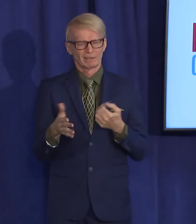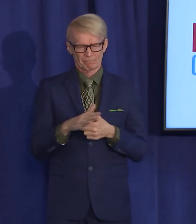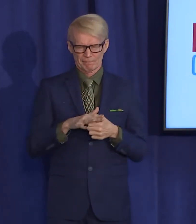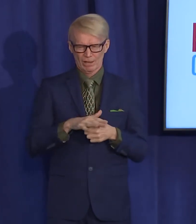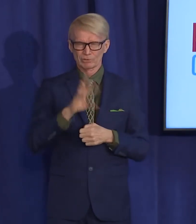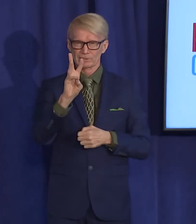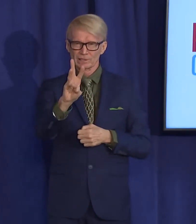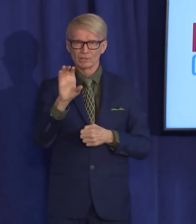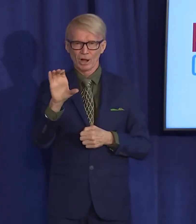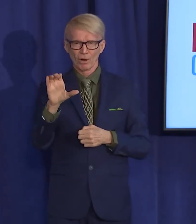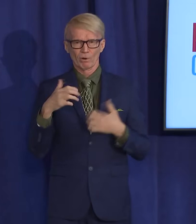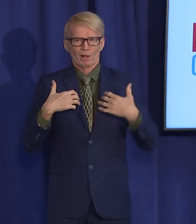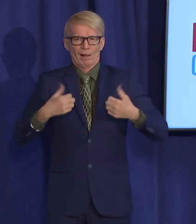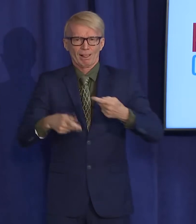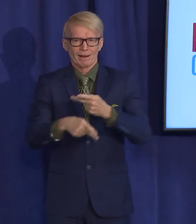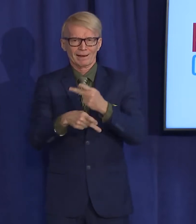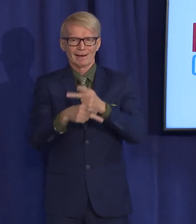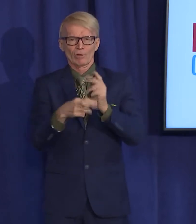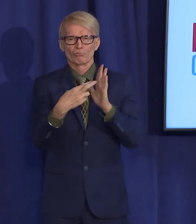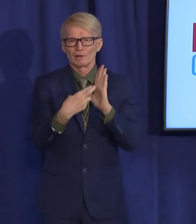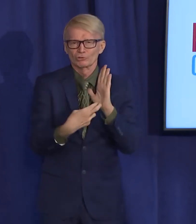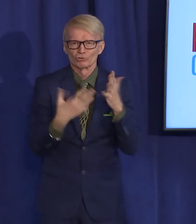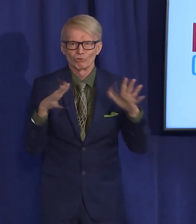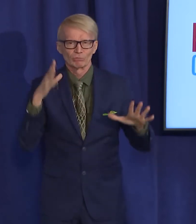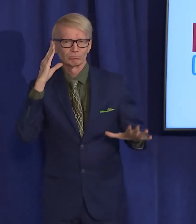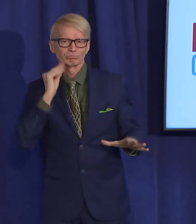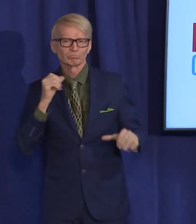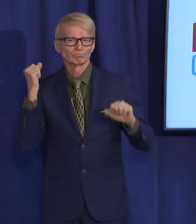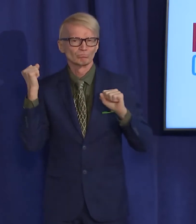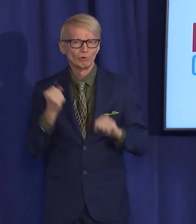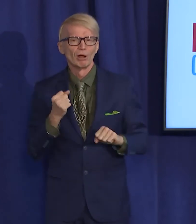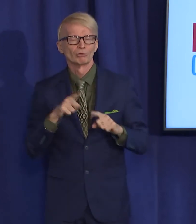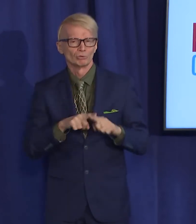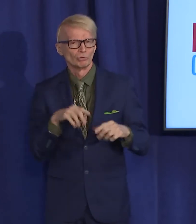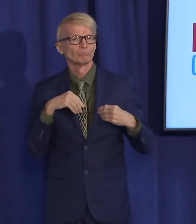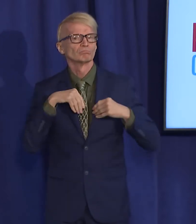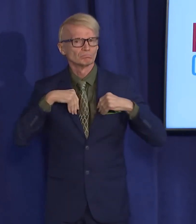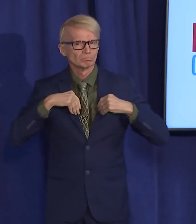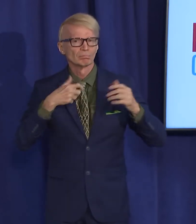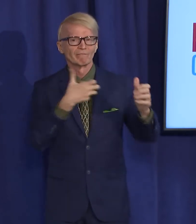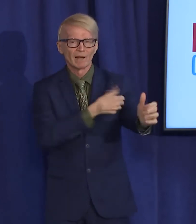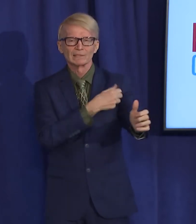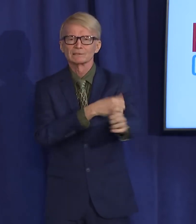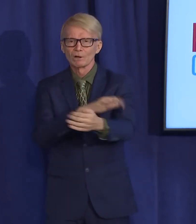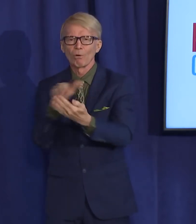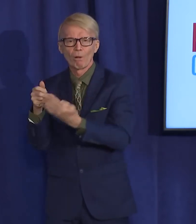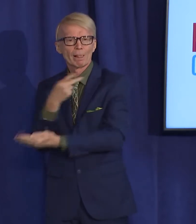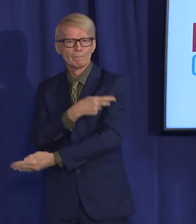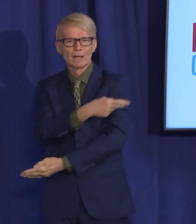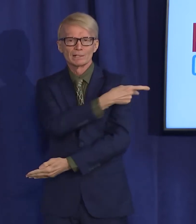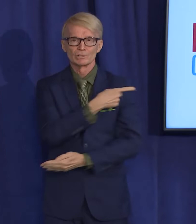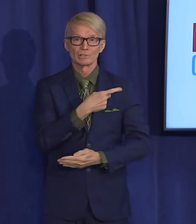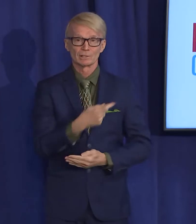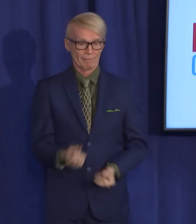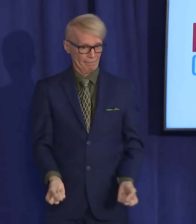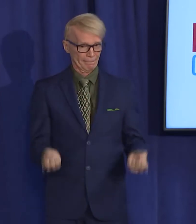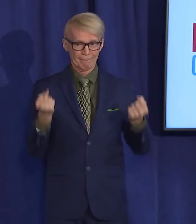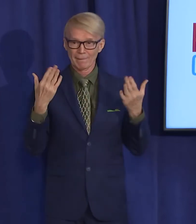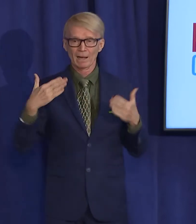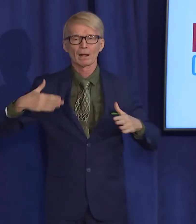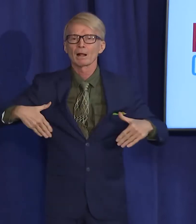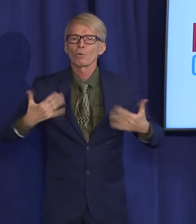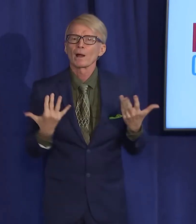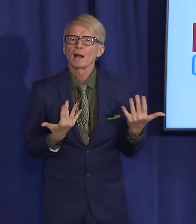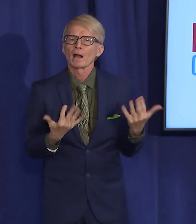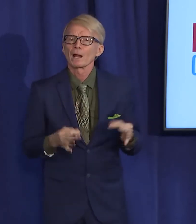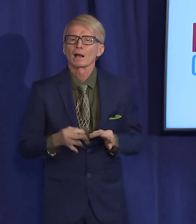600 healthcare providers registered, trained, ready, and anxious to vaccinate their patients, most of whom haven't been able to start vaccinating yet because